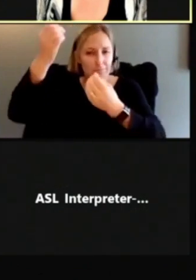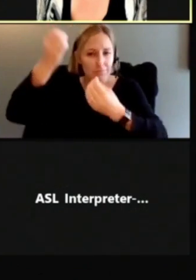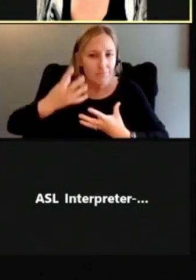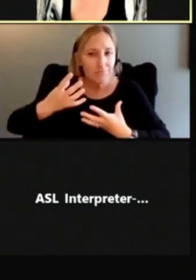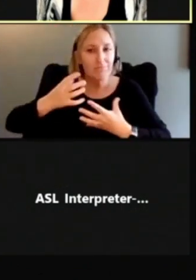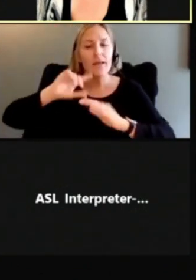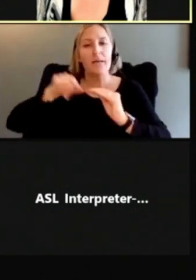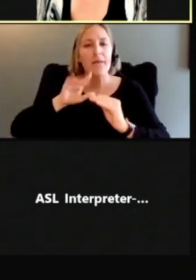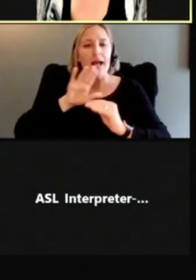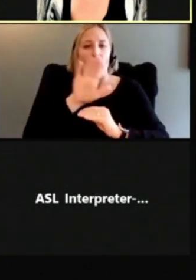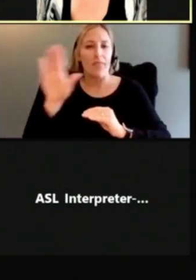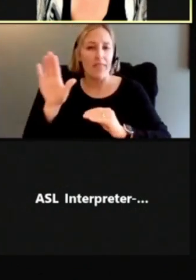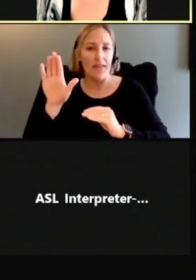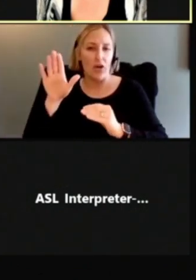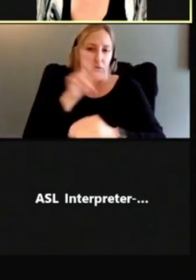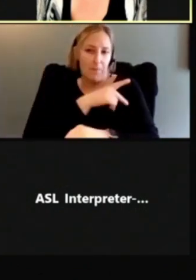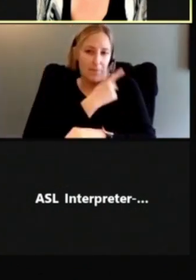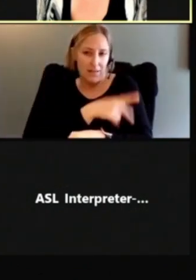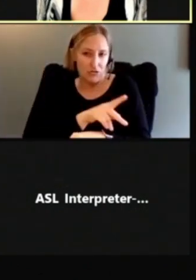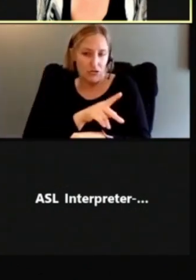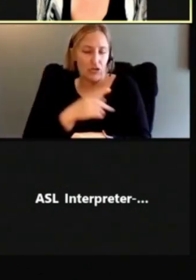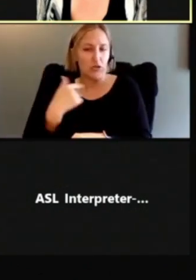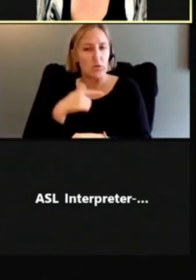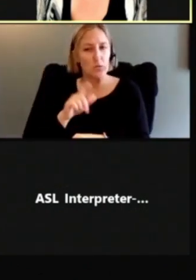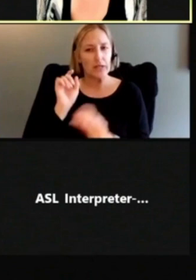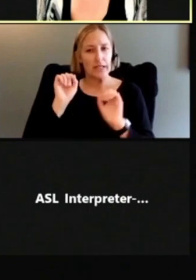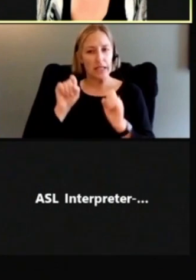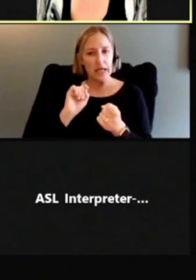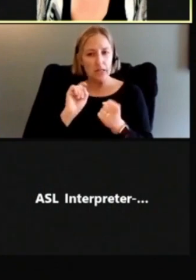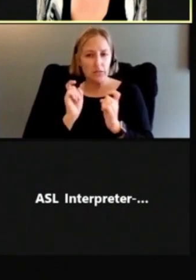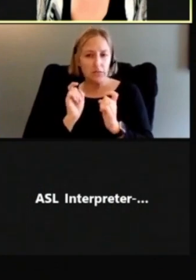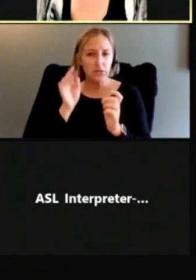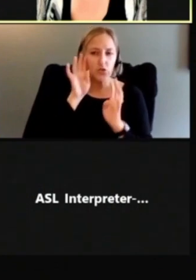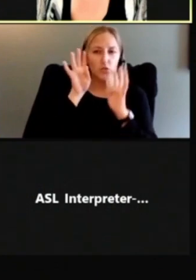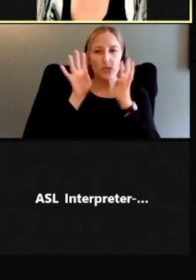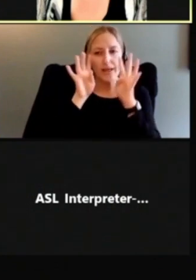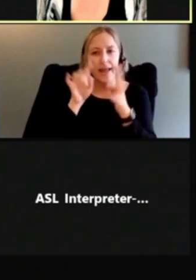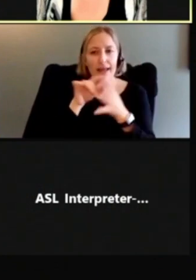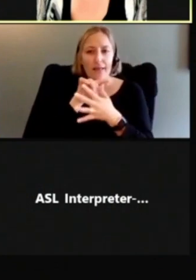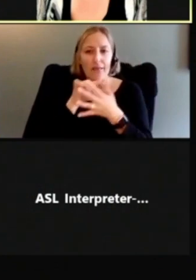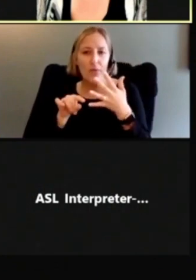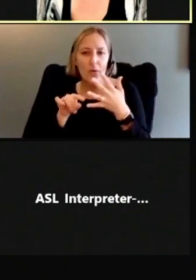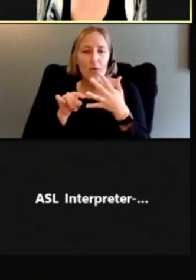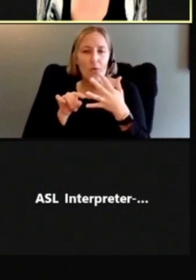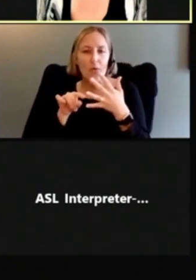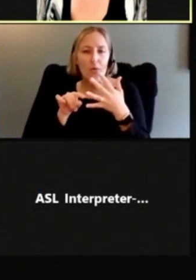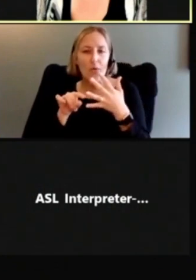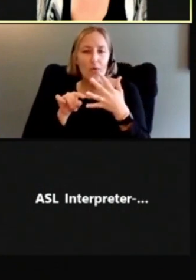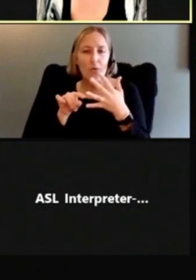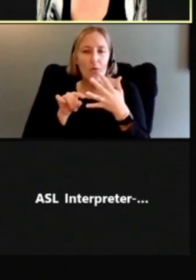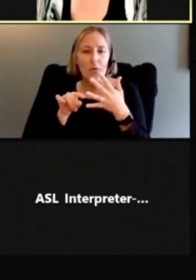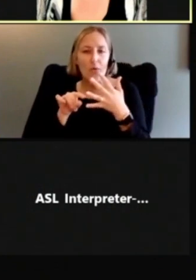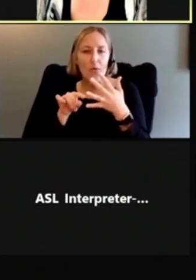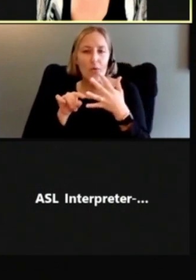their patients. And we kind of create these patient identities